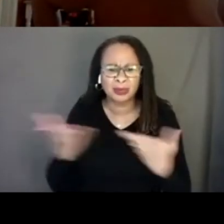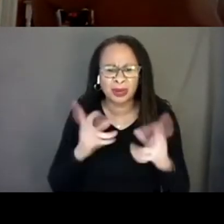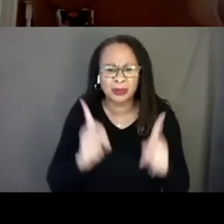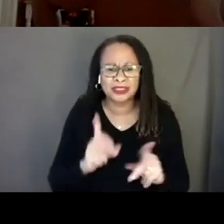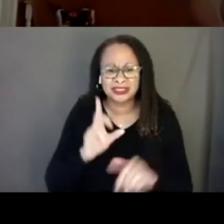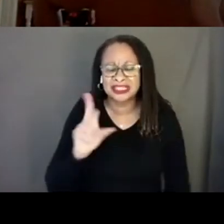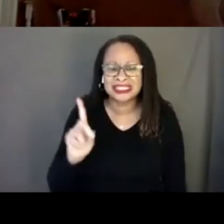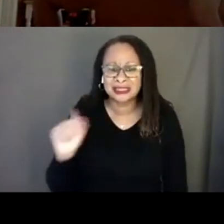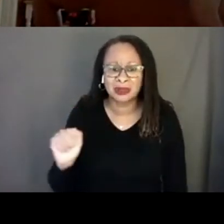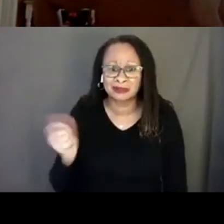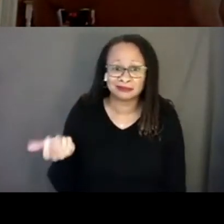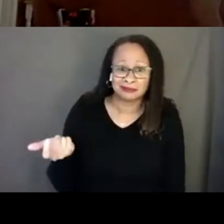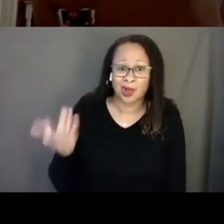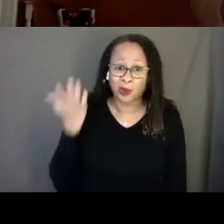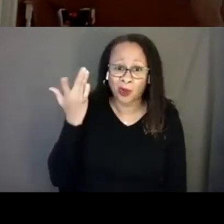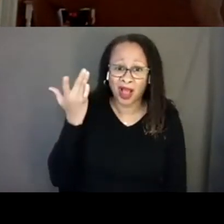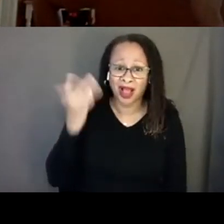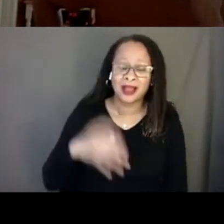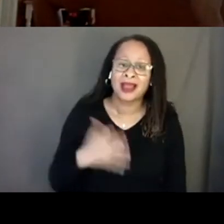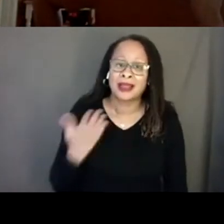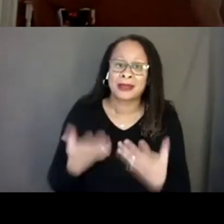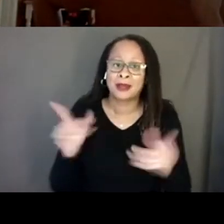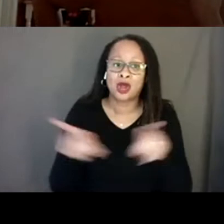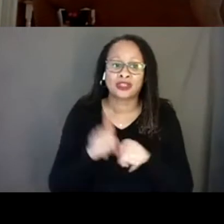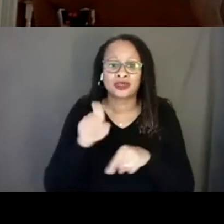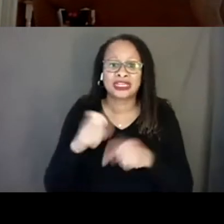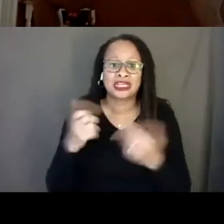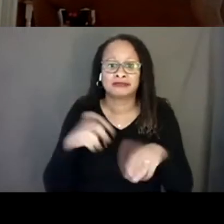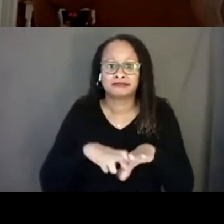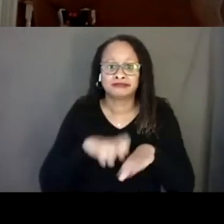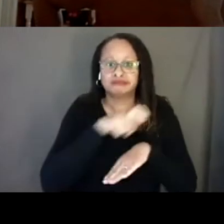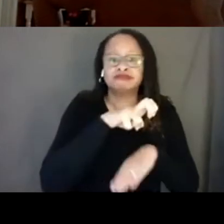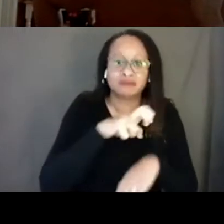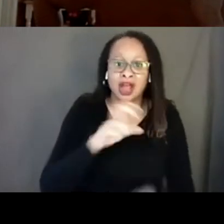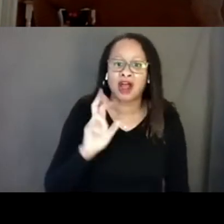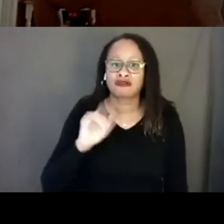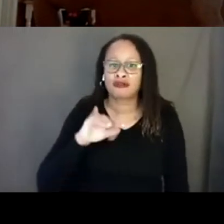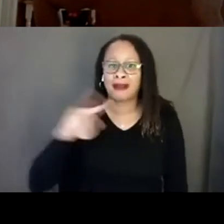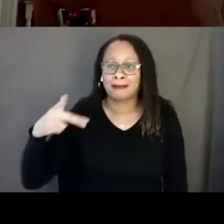kind of perspective and may also need a ramp.